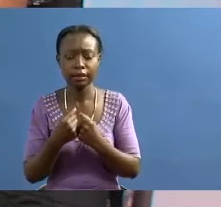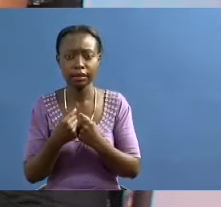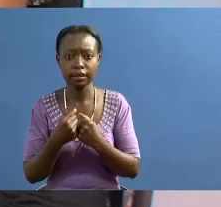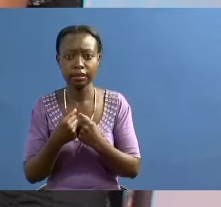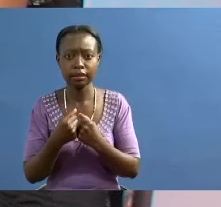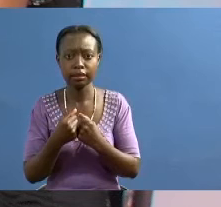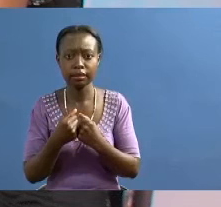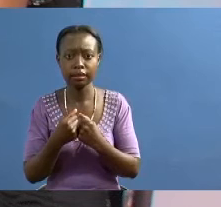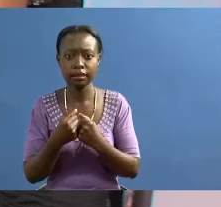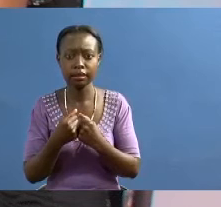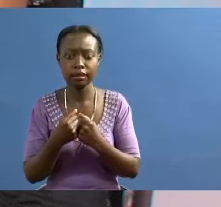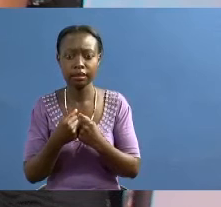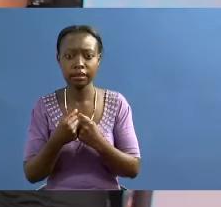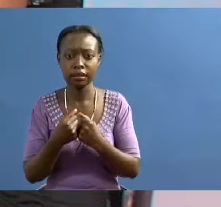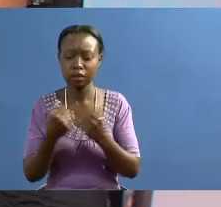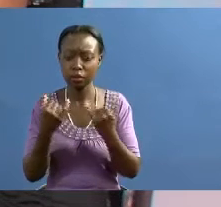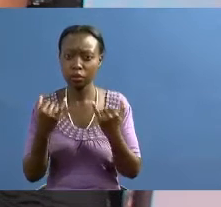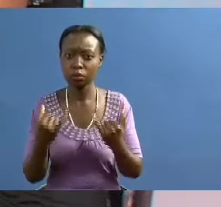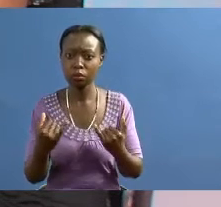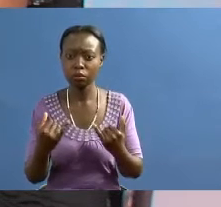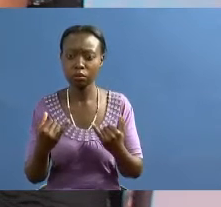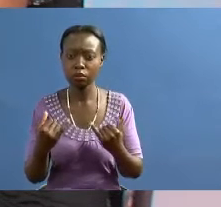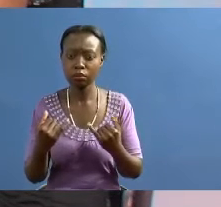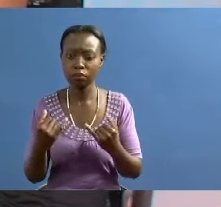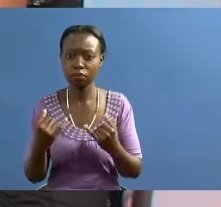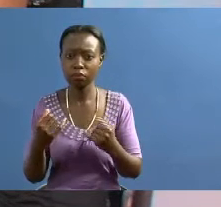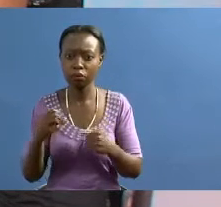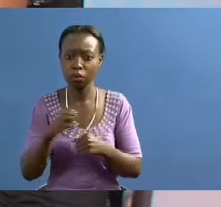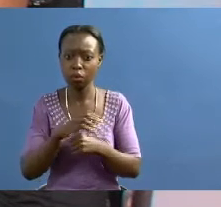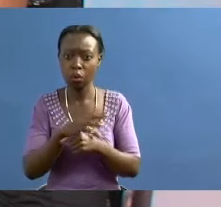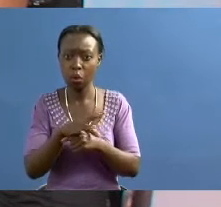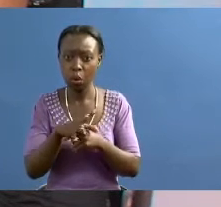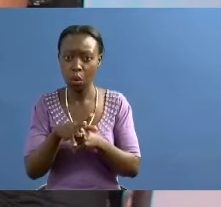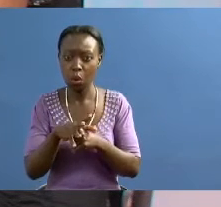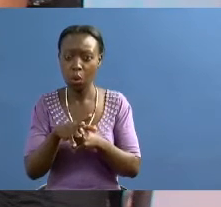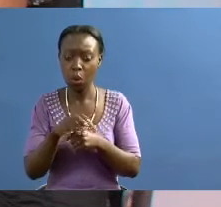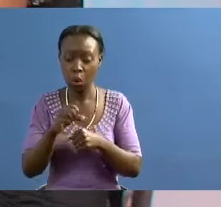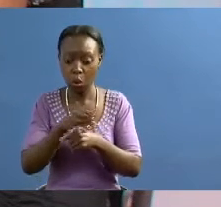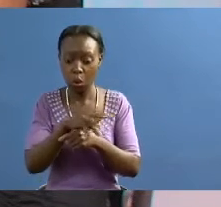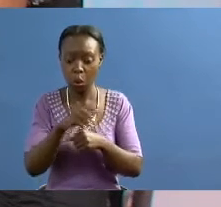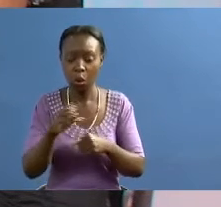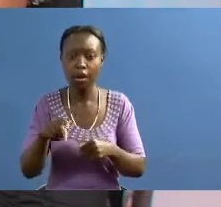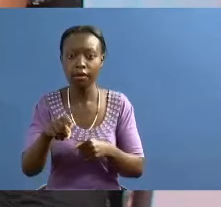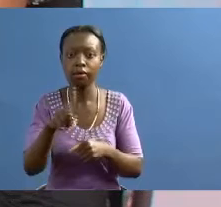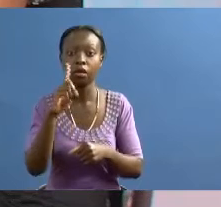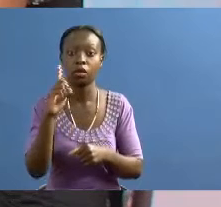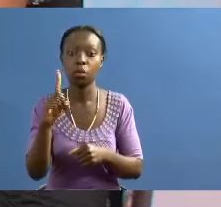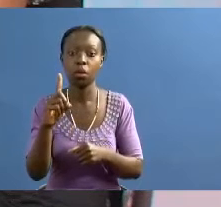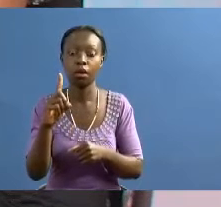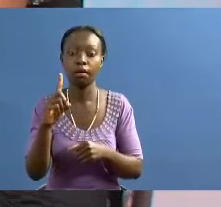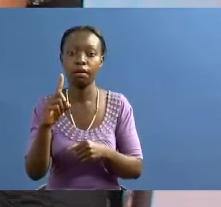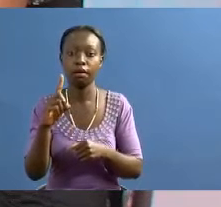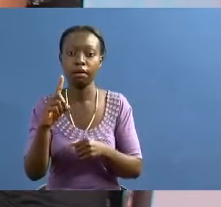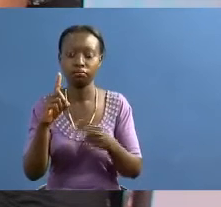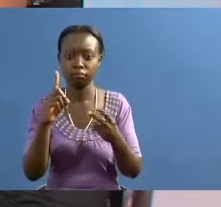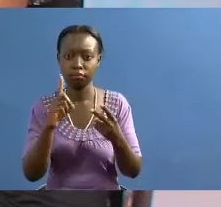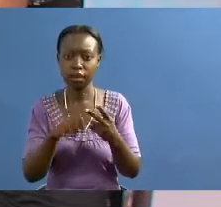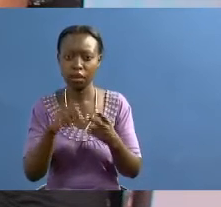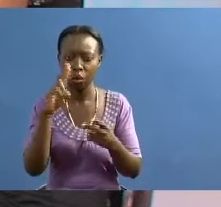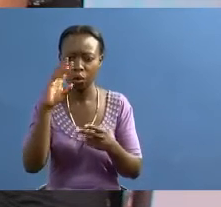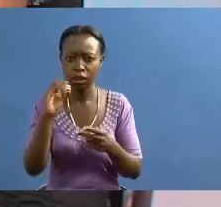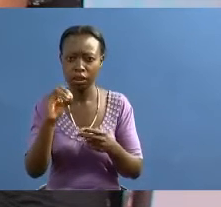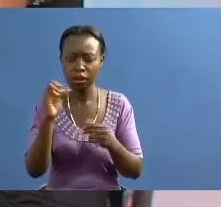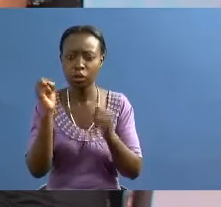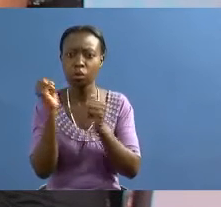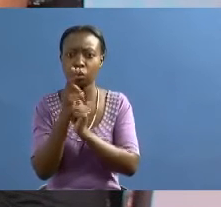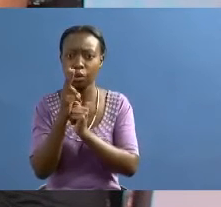as SARS coronavirus 1. Yes. Then after that, in 2012, there was